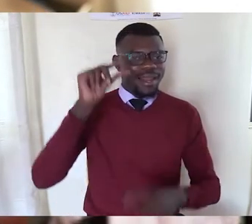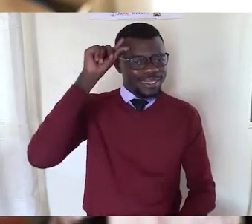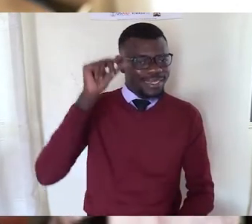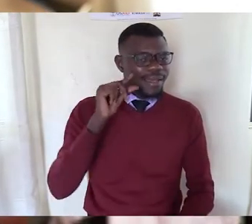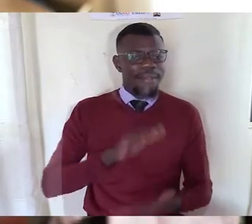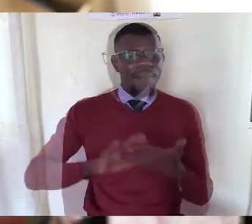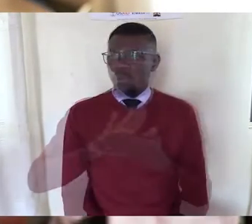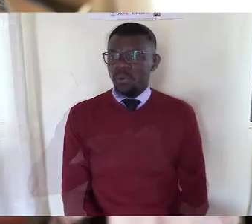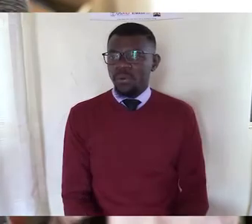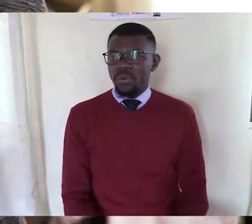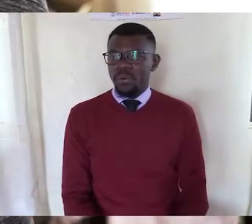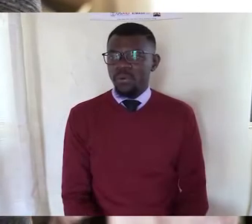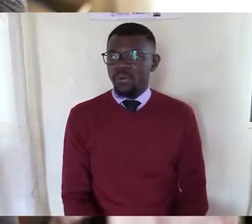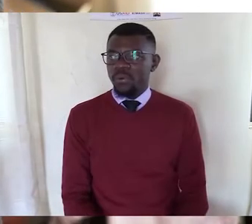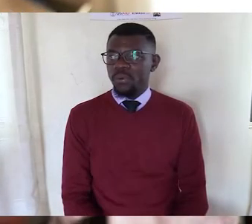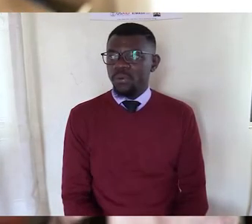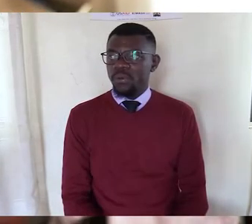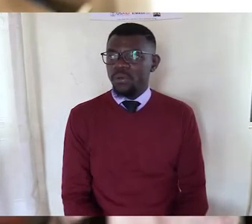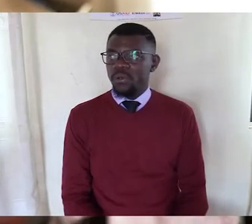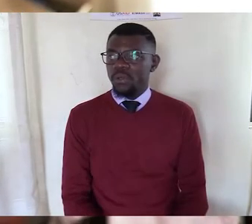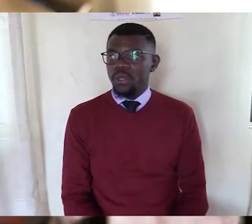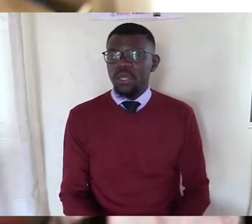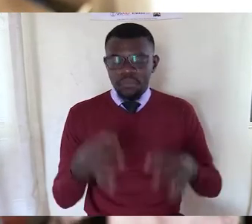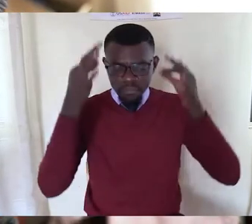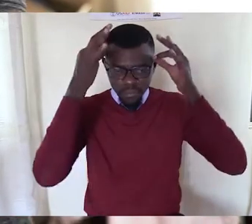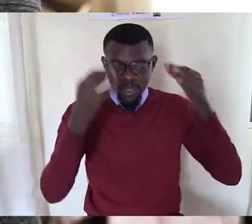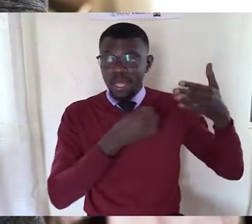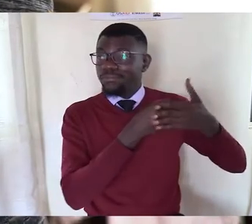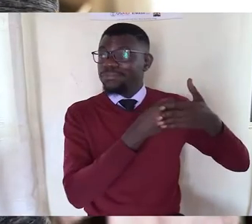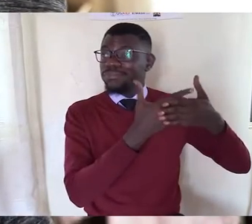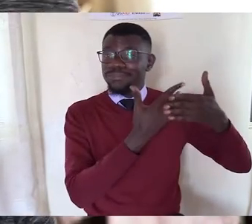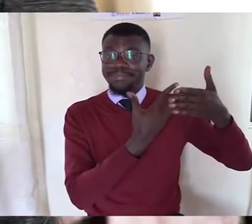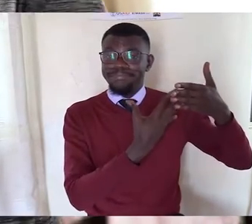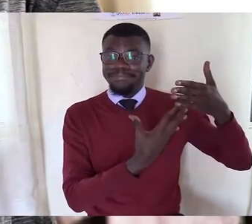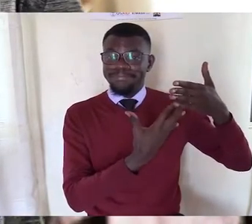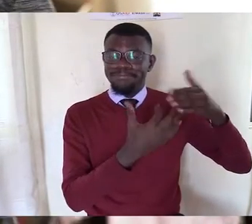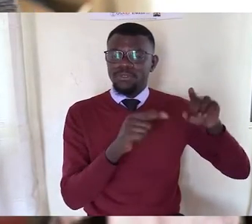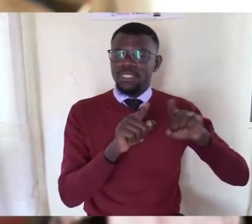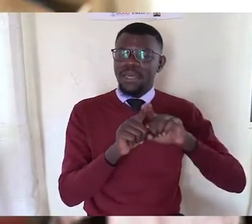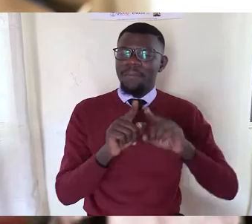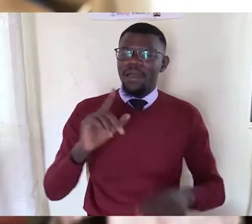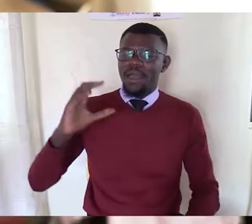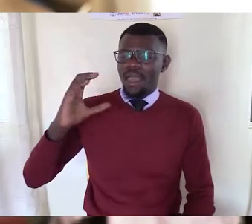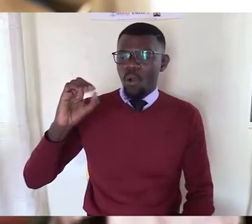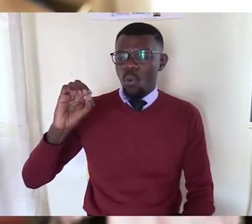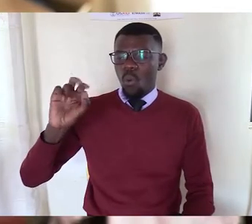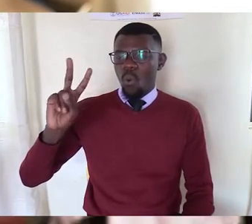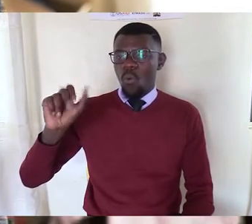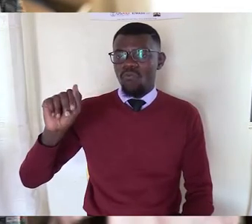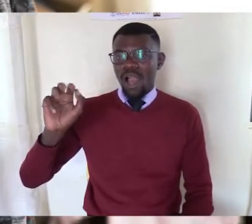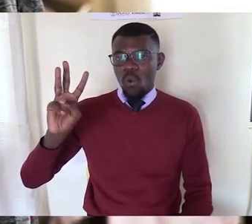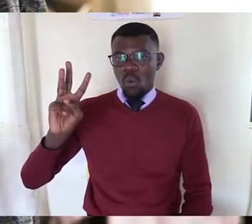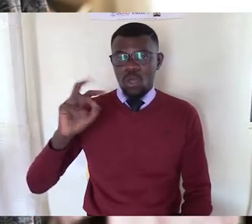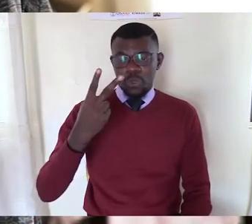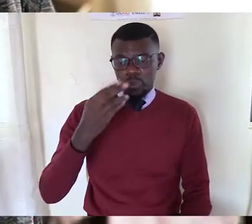county. So there were many decisions, including Kovau. You remember the case? The